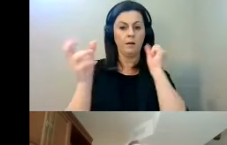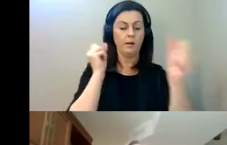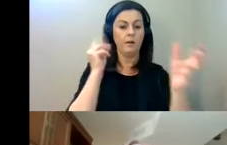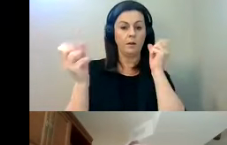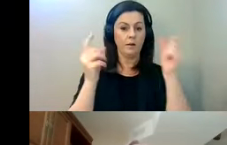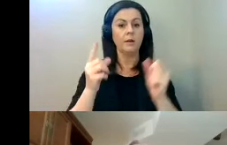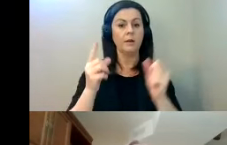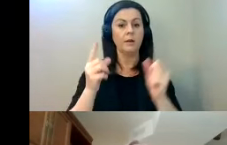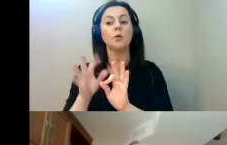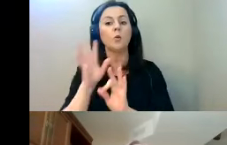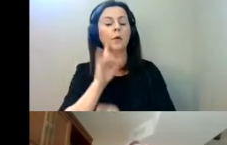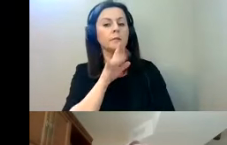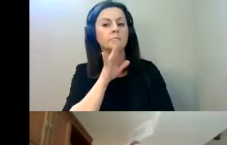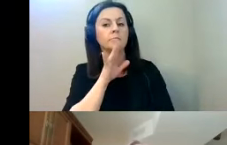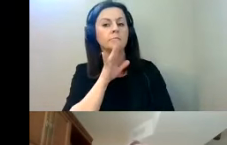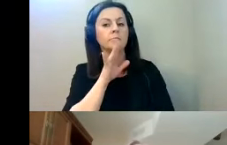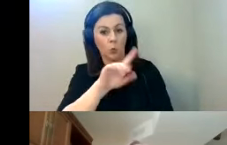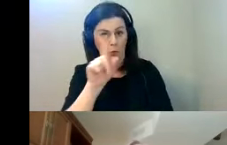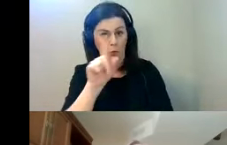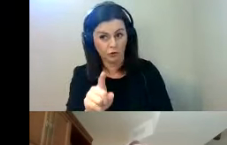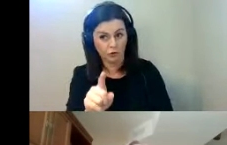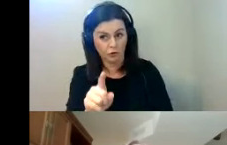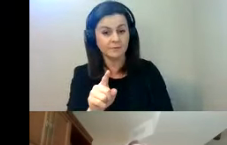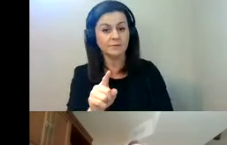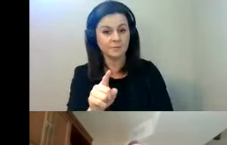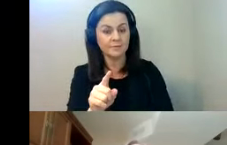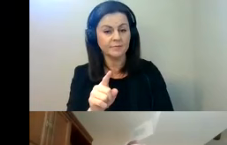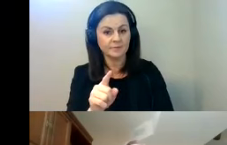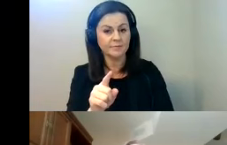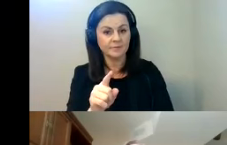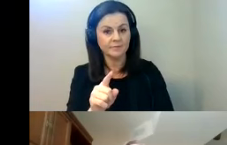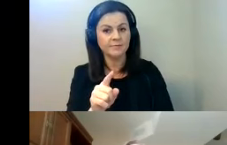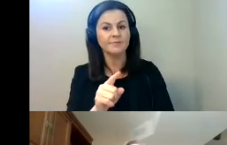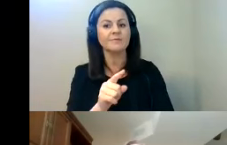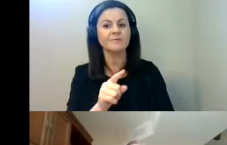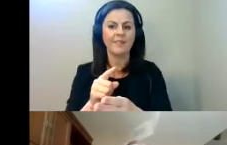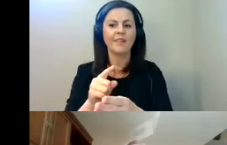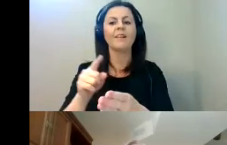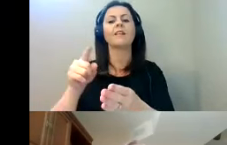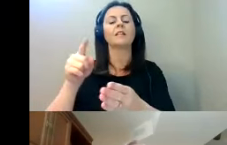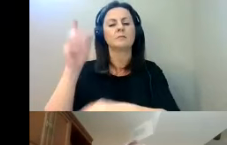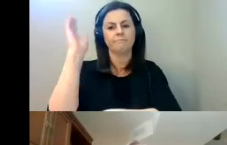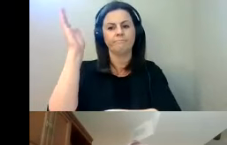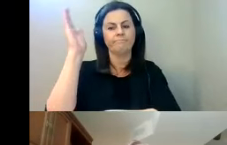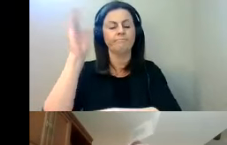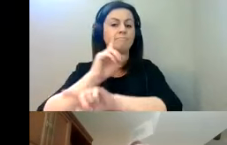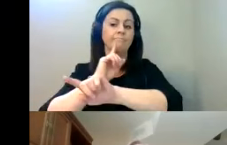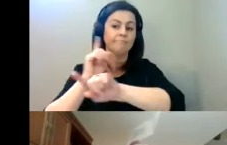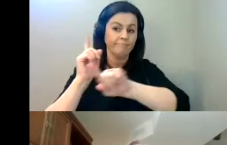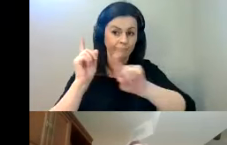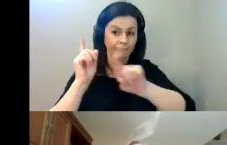interpreter, and they will then provide the response to you in ASL, and our speakers will give the response